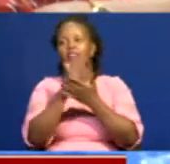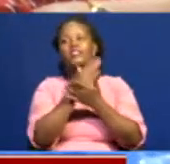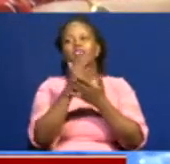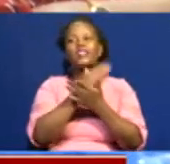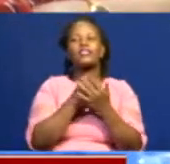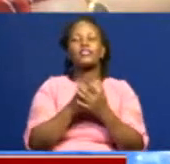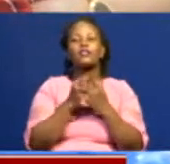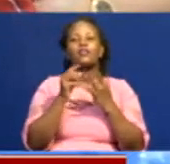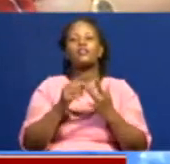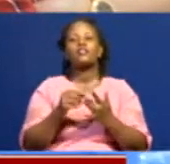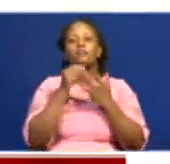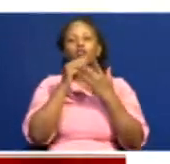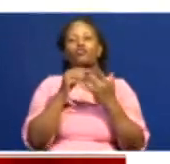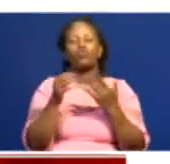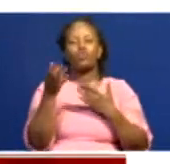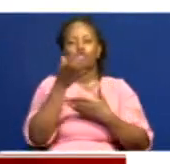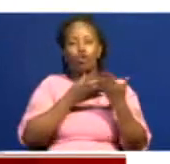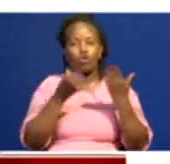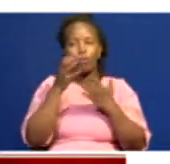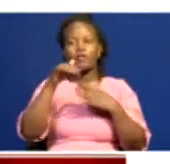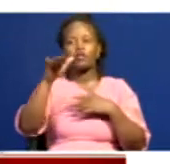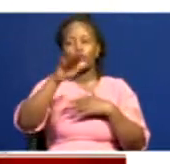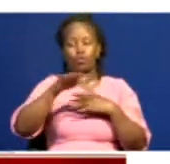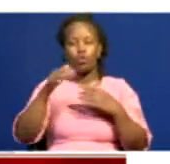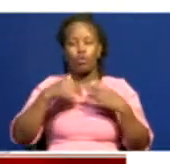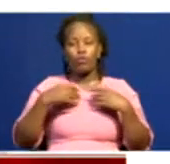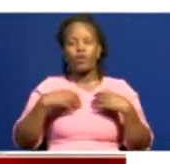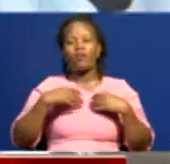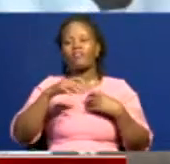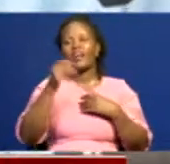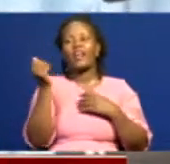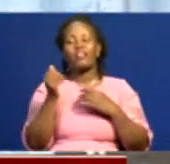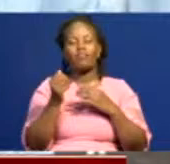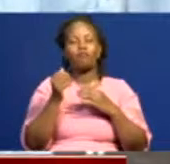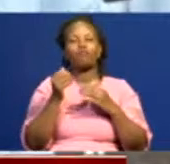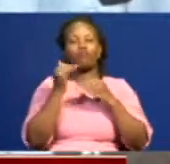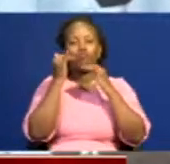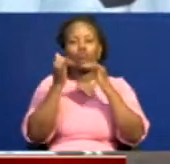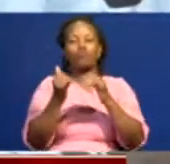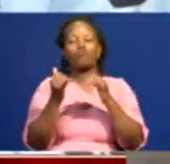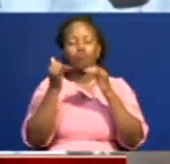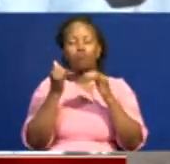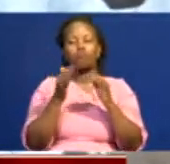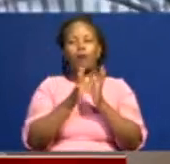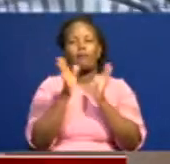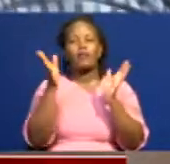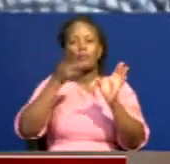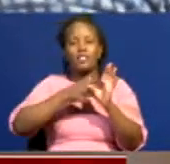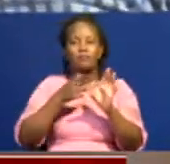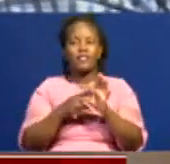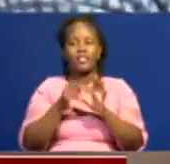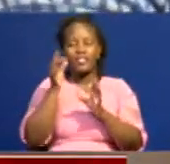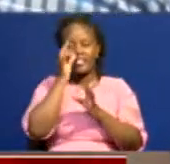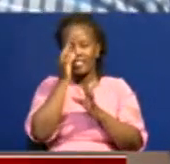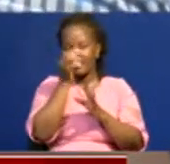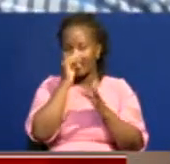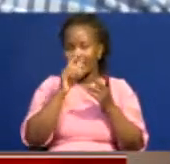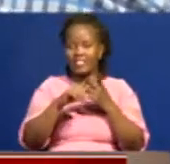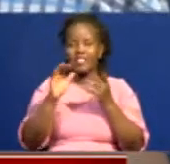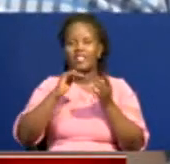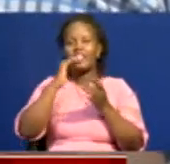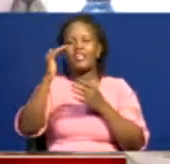Zones Authority will hold the next public participation exercise on the new amendments in Nyeri this Friday, followed by Nairobi next